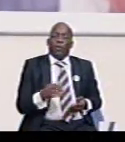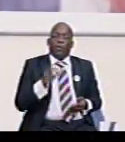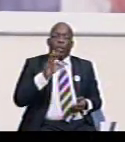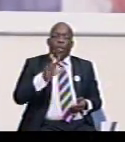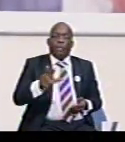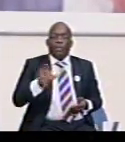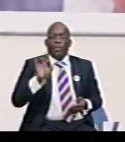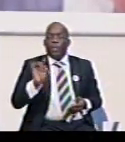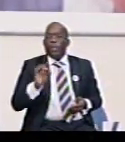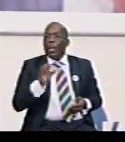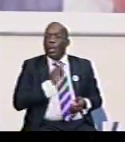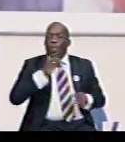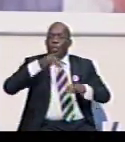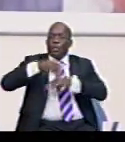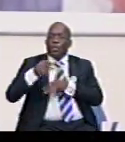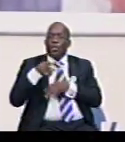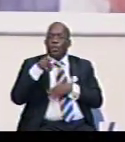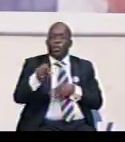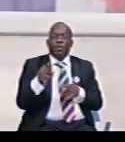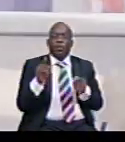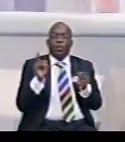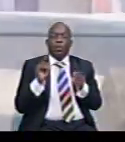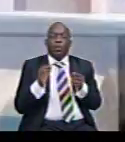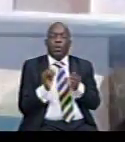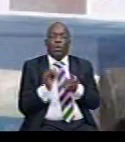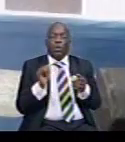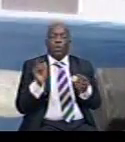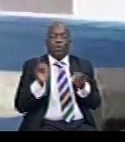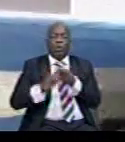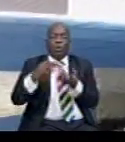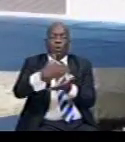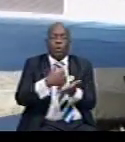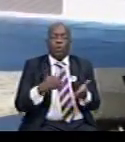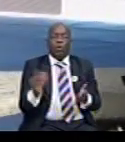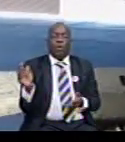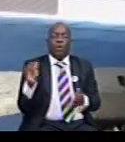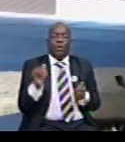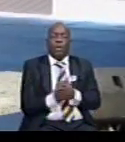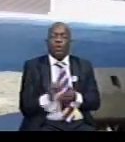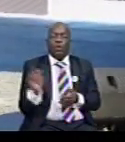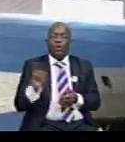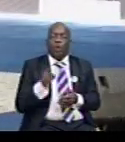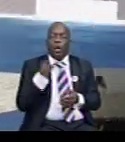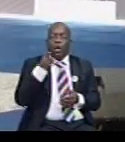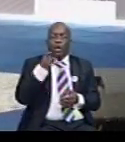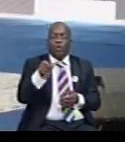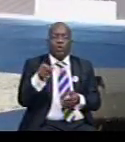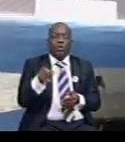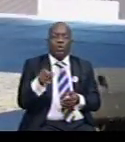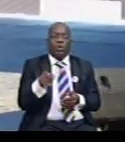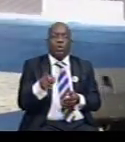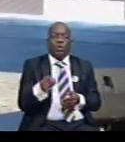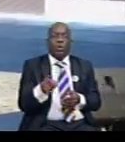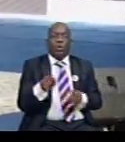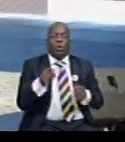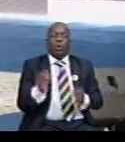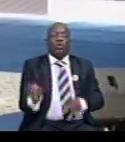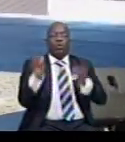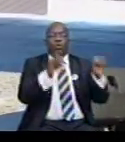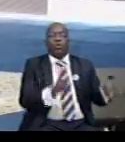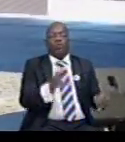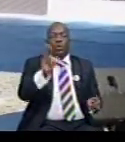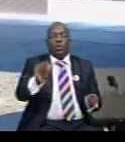to reap that whereon ye bestowed no labor.